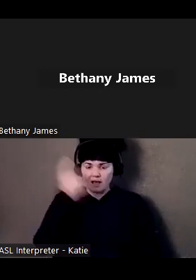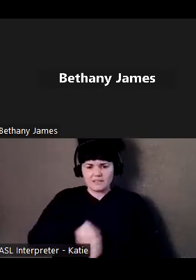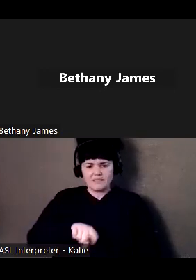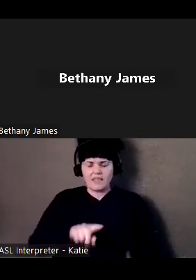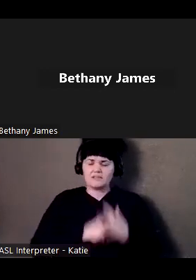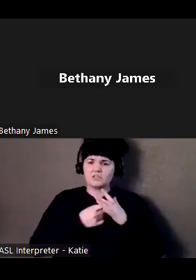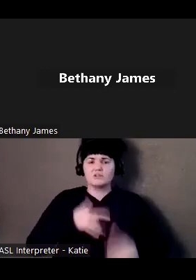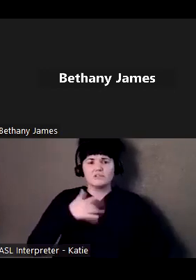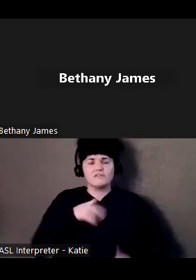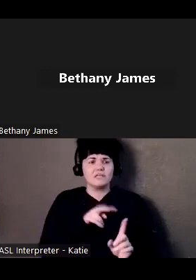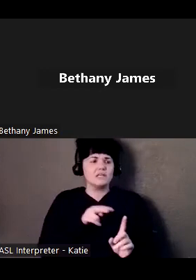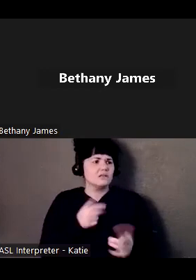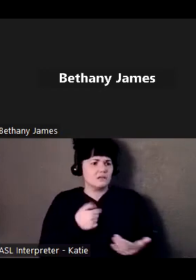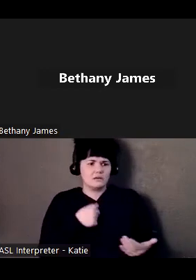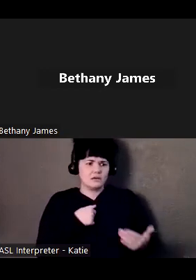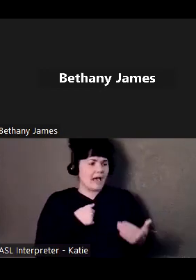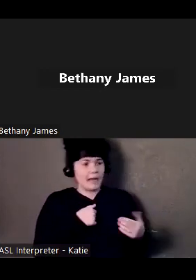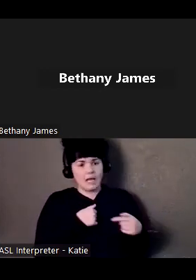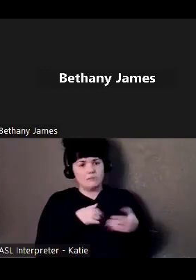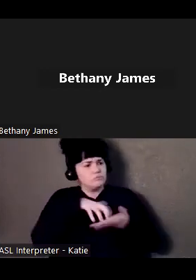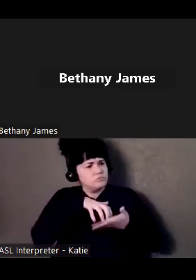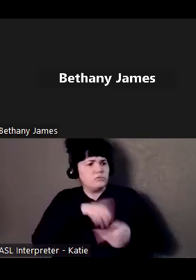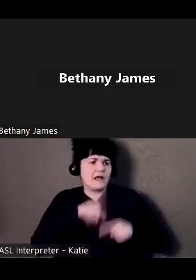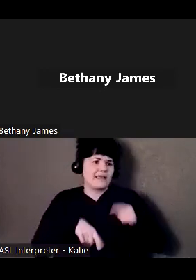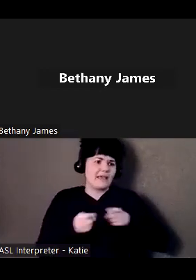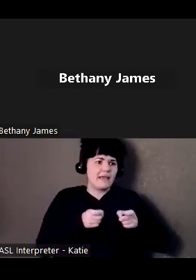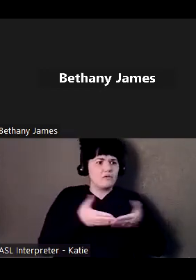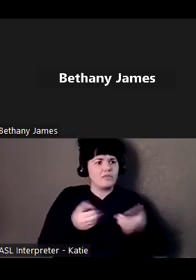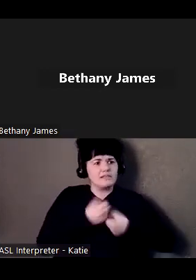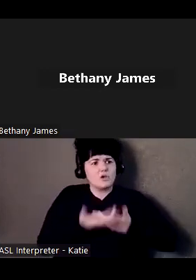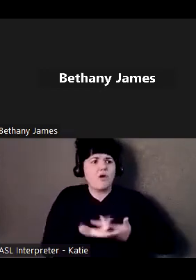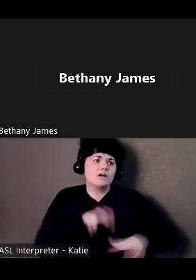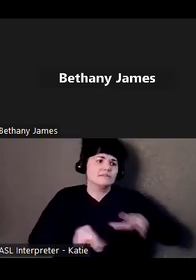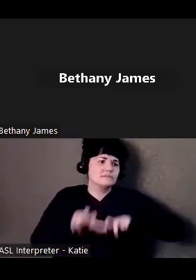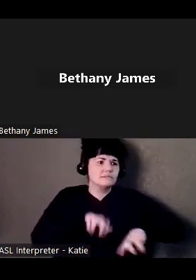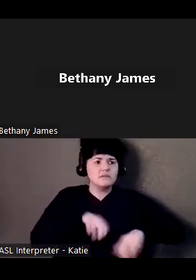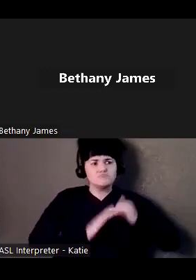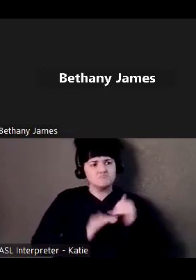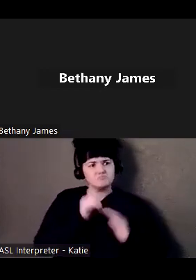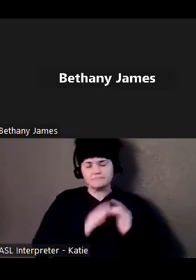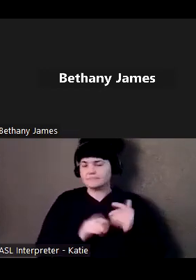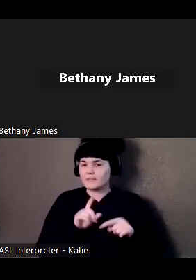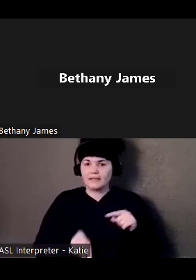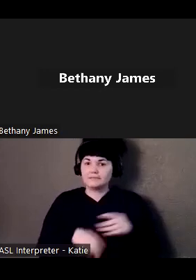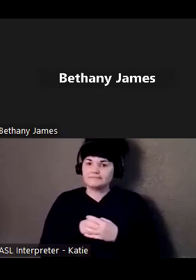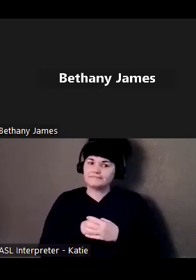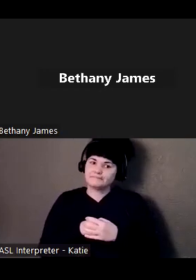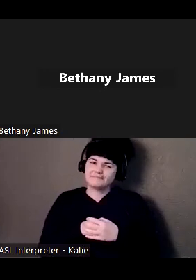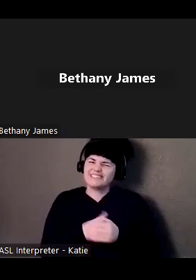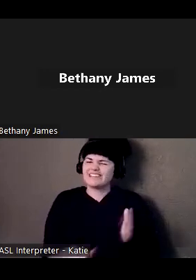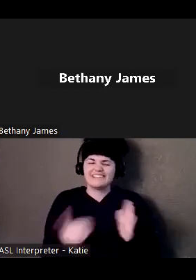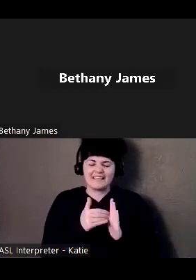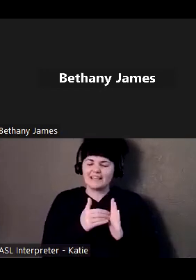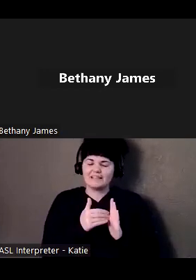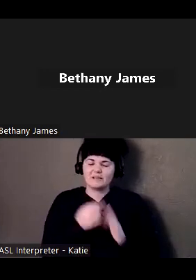too fragile to handle those things that make them uncomfortable. And again, this points back to the idea that we don't want to